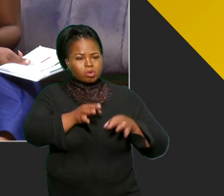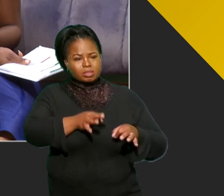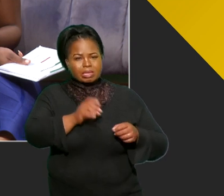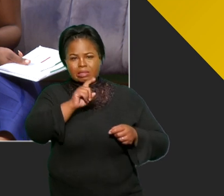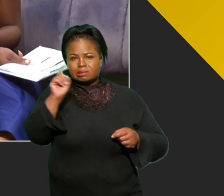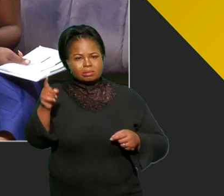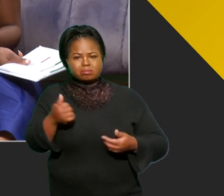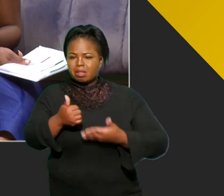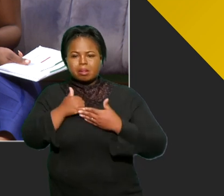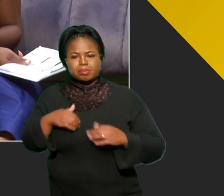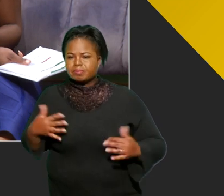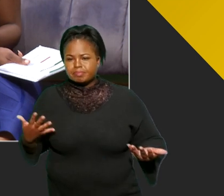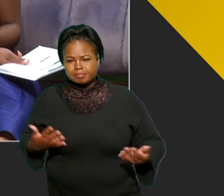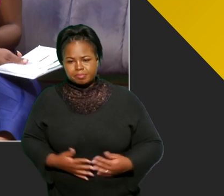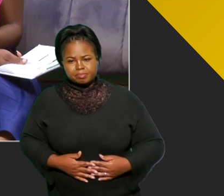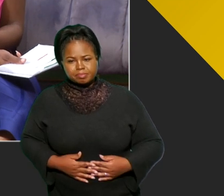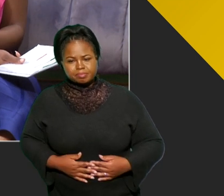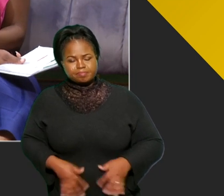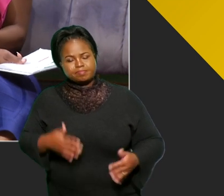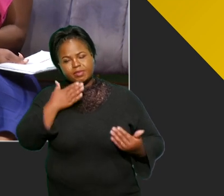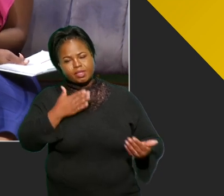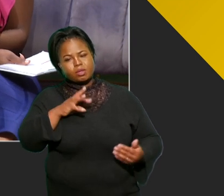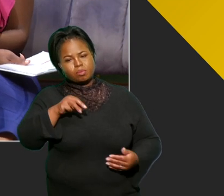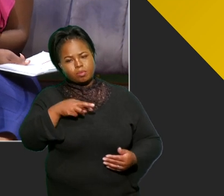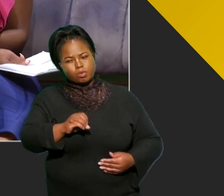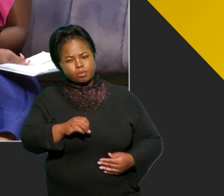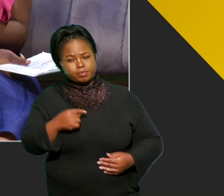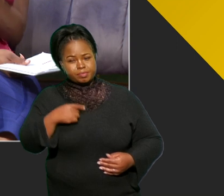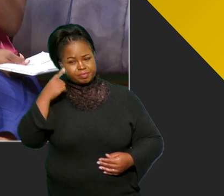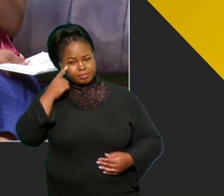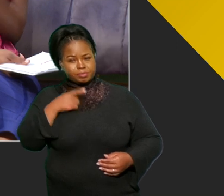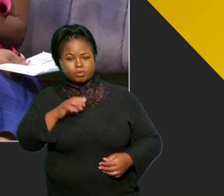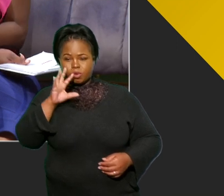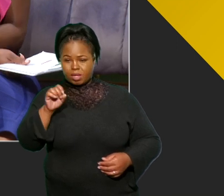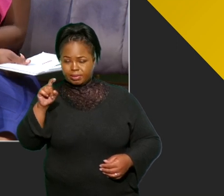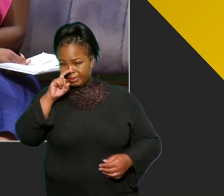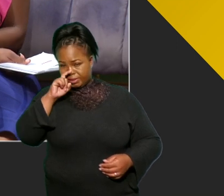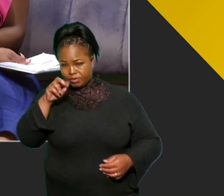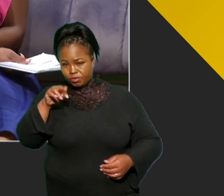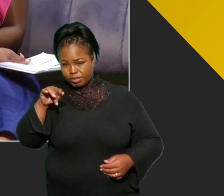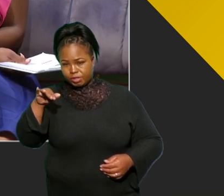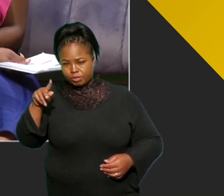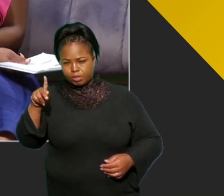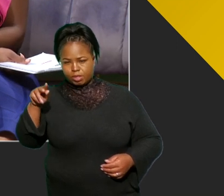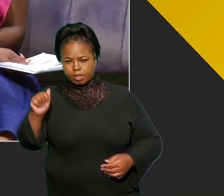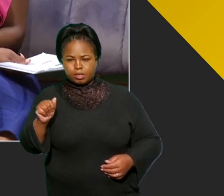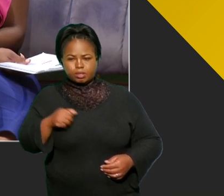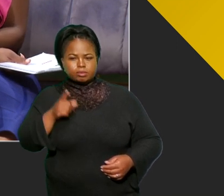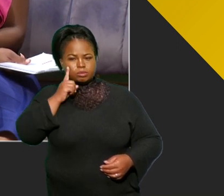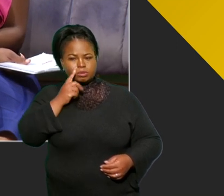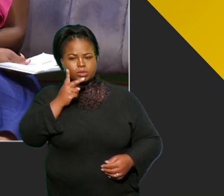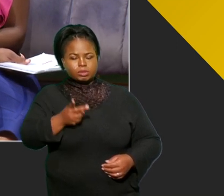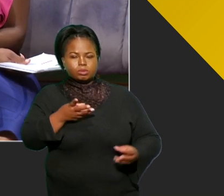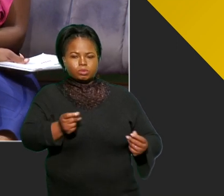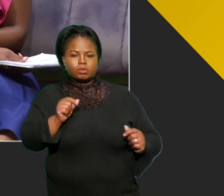parties. Nothing really helped. Okay, thank you, Mpho. I think what we'll do is we'll ask Sis Vuyiseka there to try and see how we can